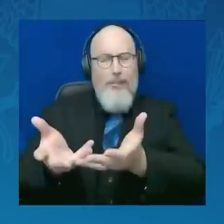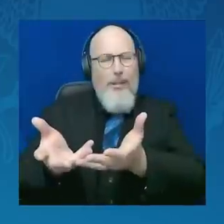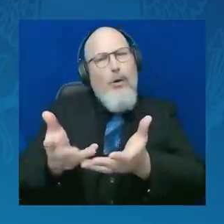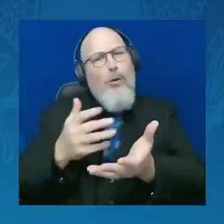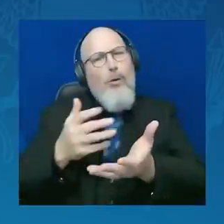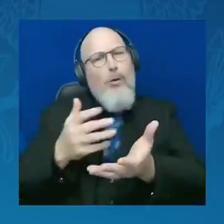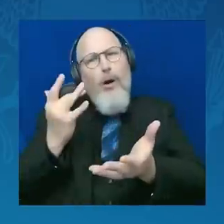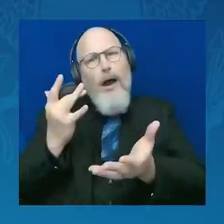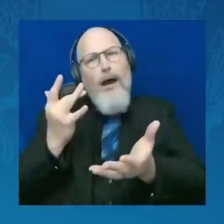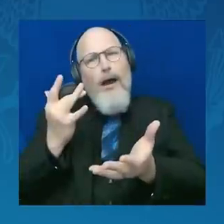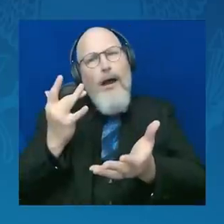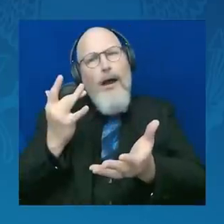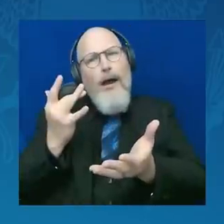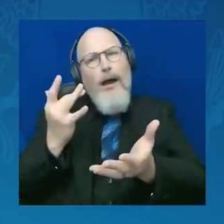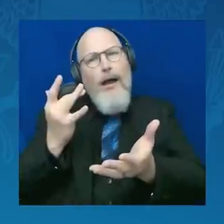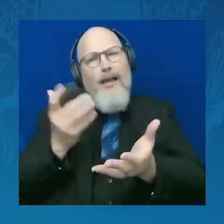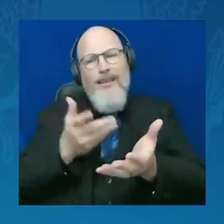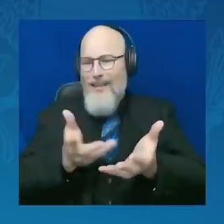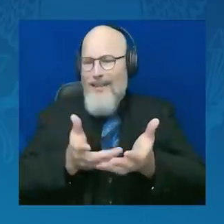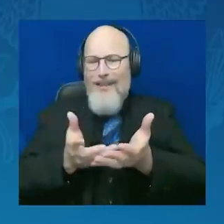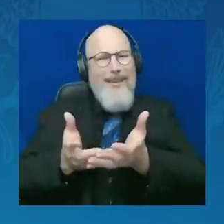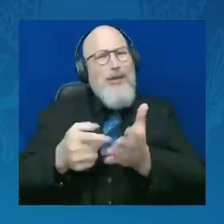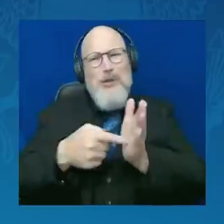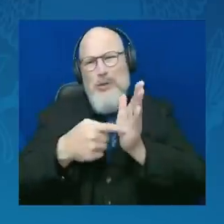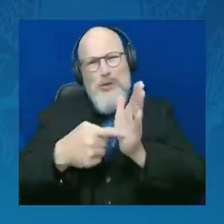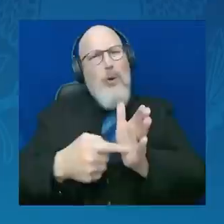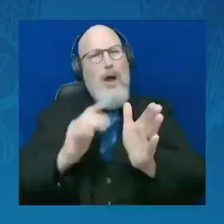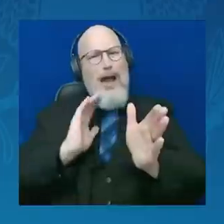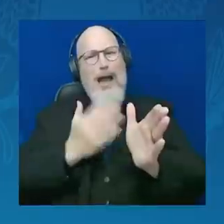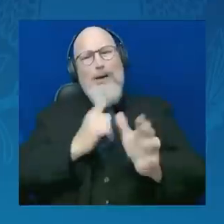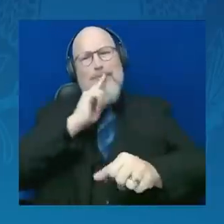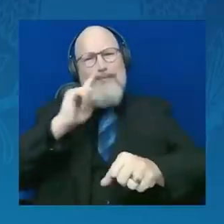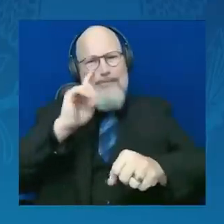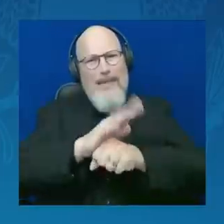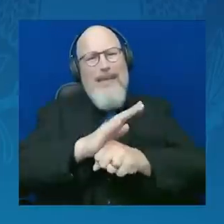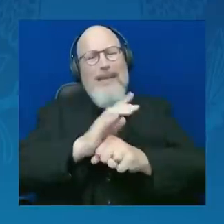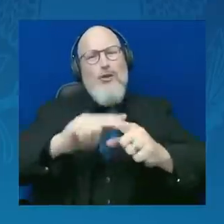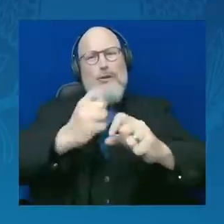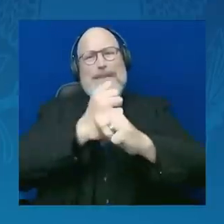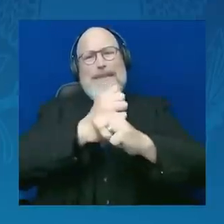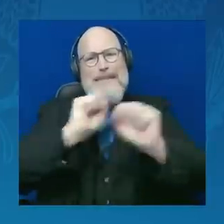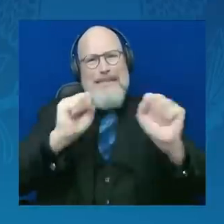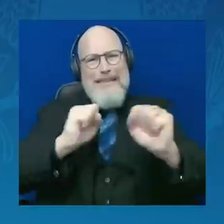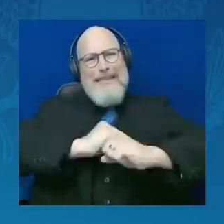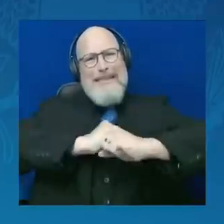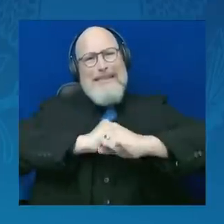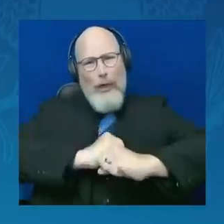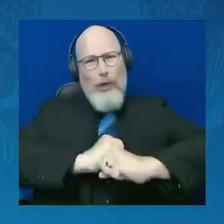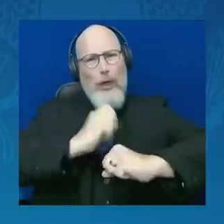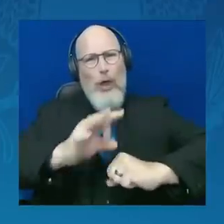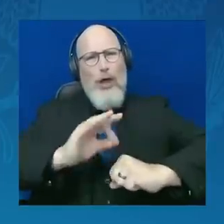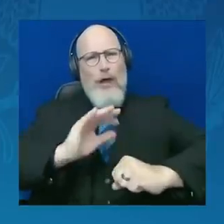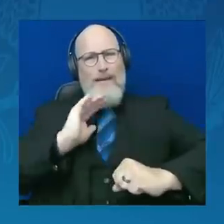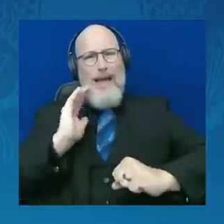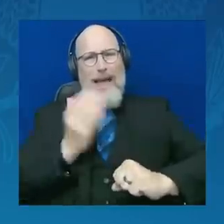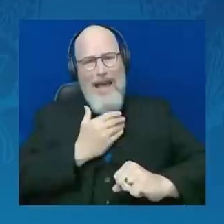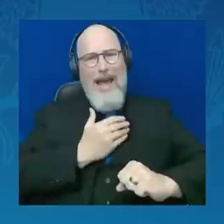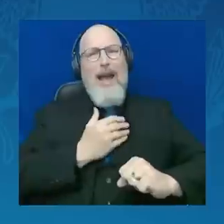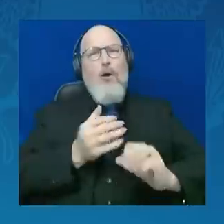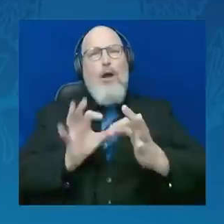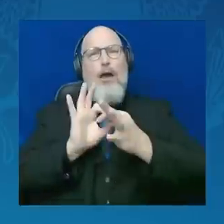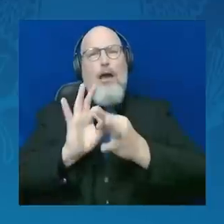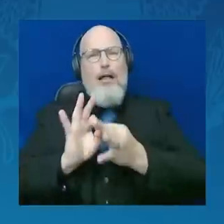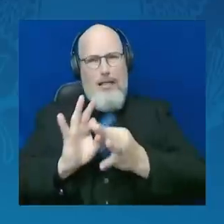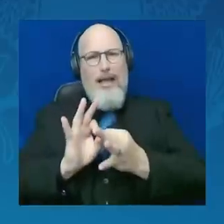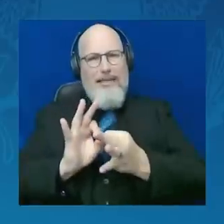our commitment to the security of our allies and our commitment in particular to Poland at this moment in time. As